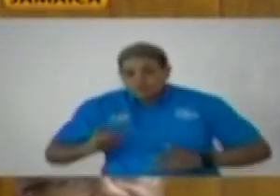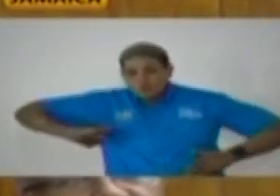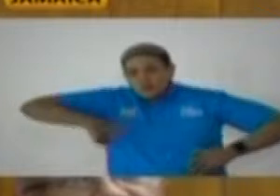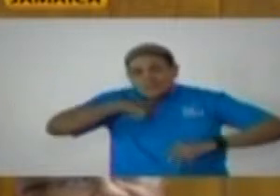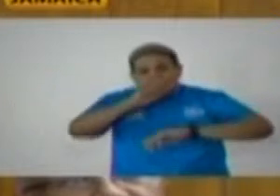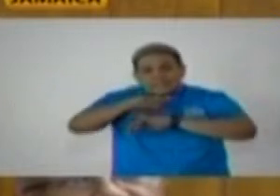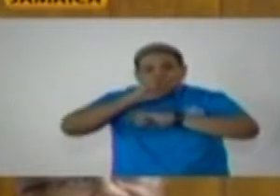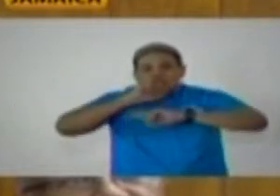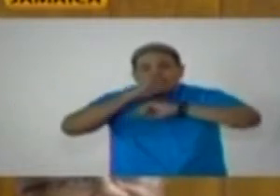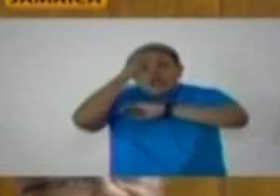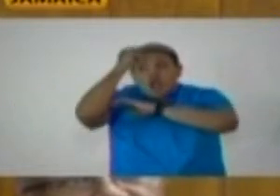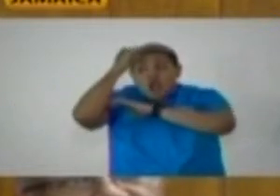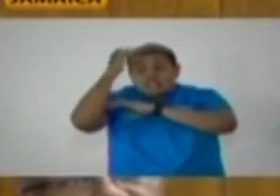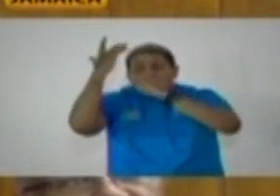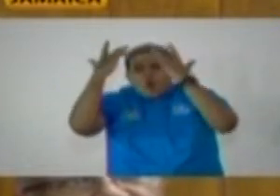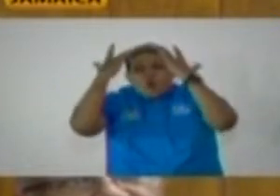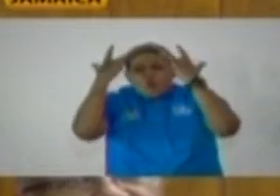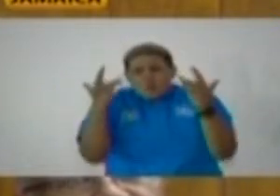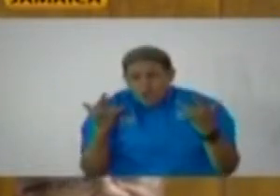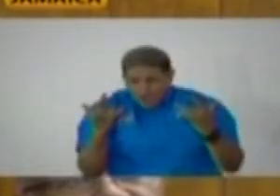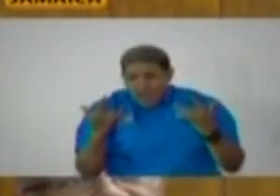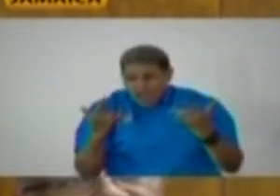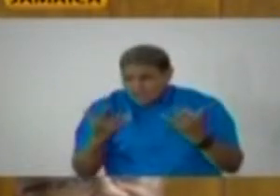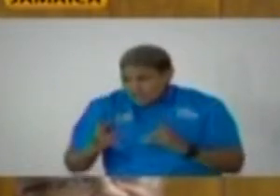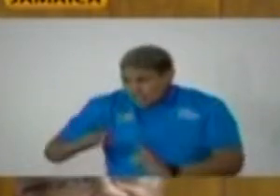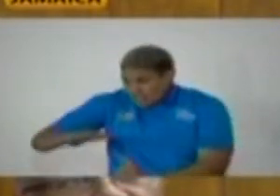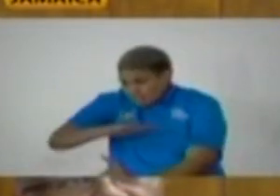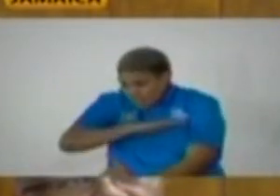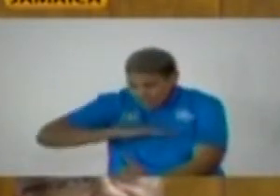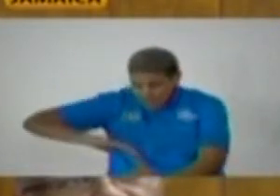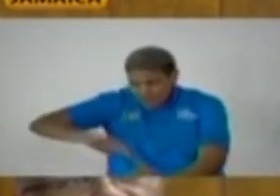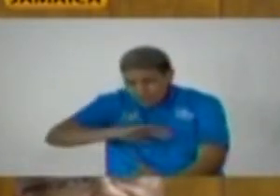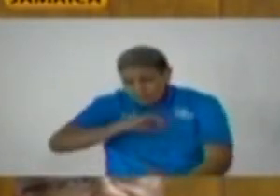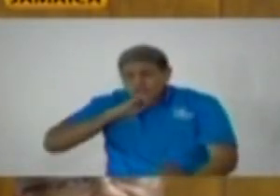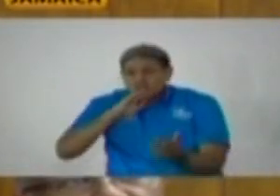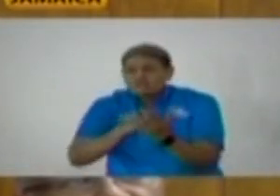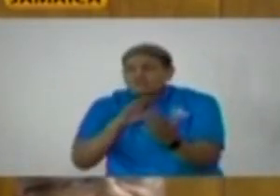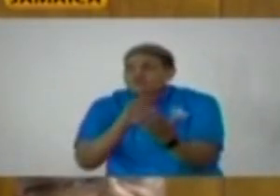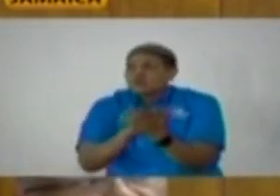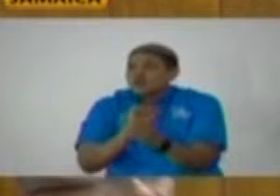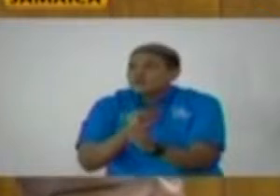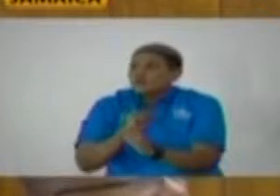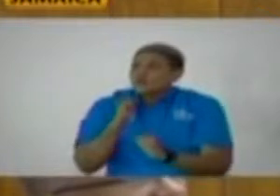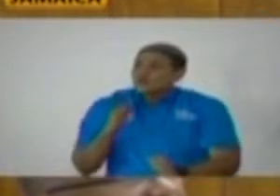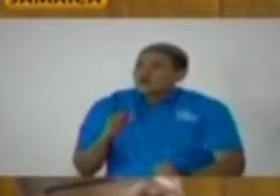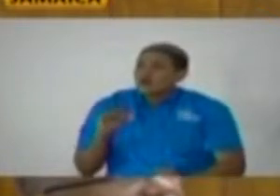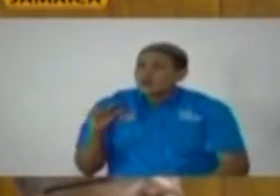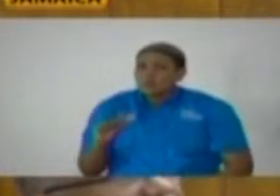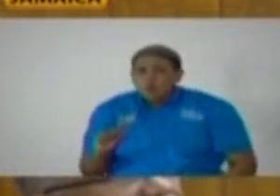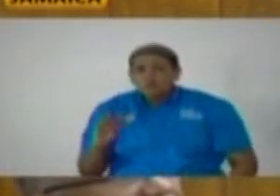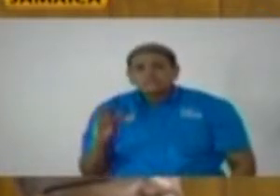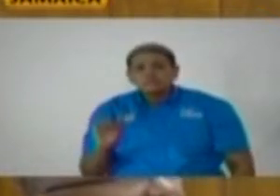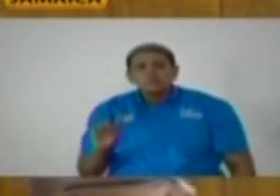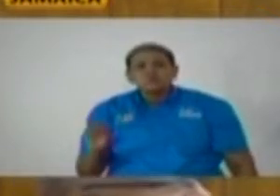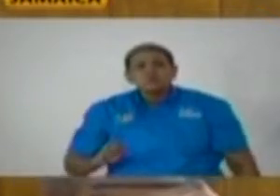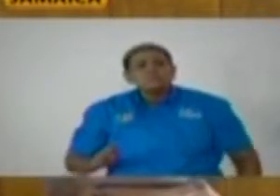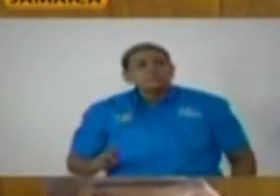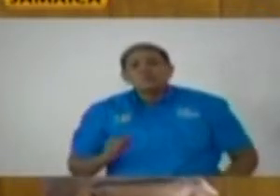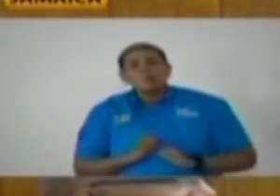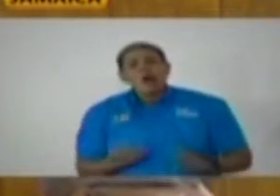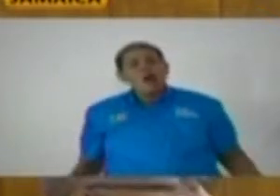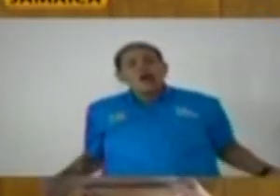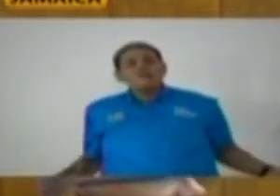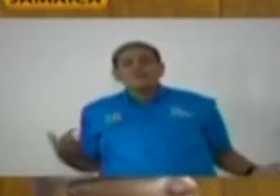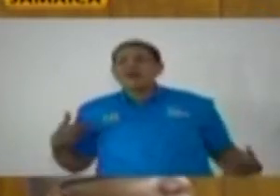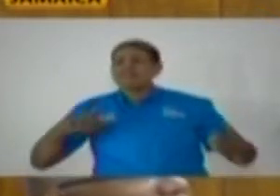to understand why is it in an environment of record low levels of unemployment that we